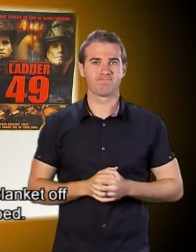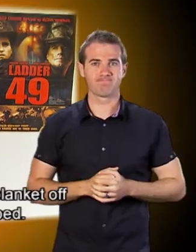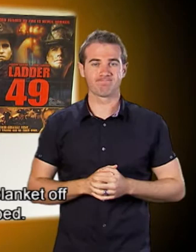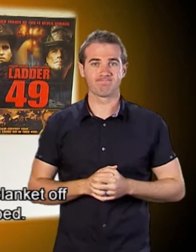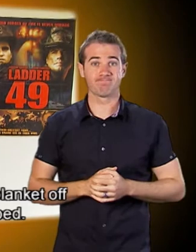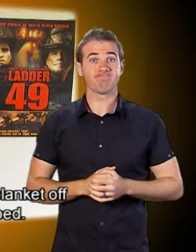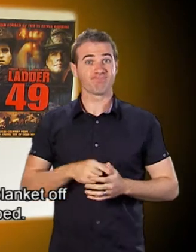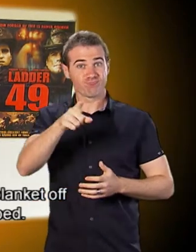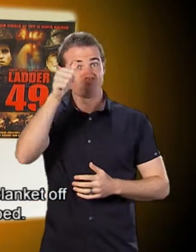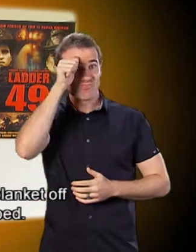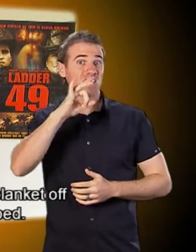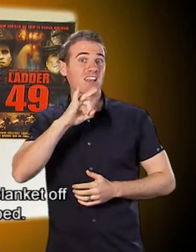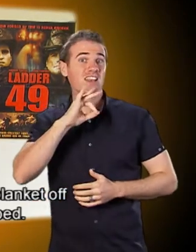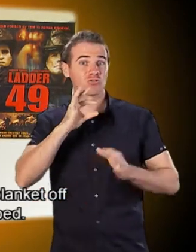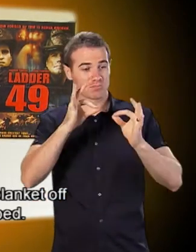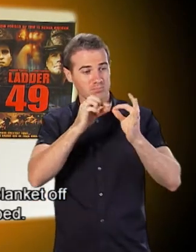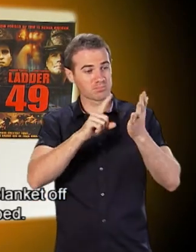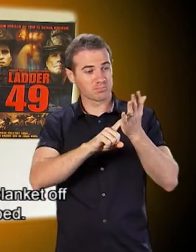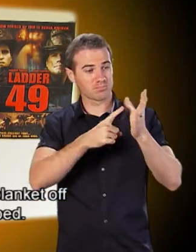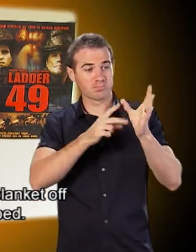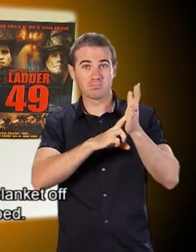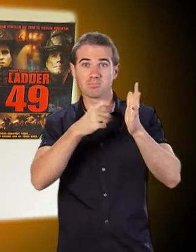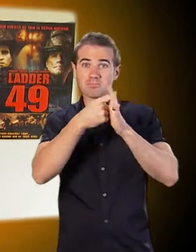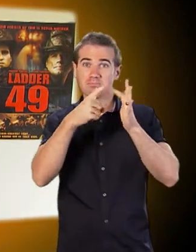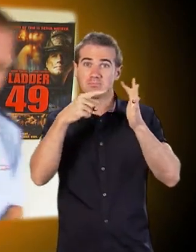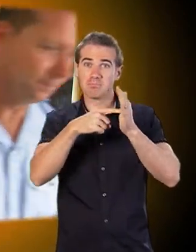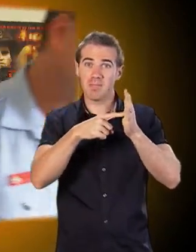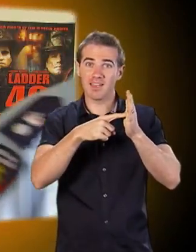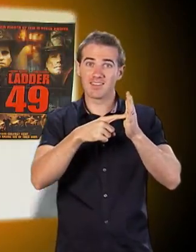Finally, turn your electric blanket off before you get into bed.